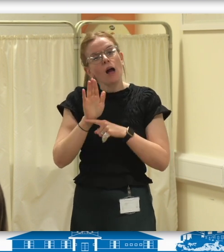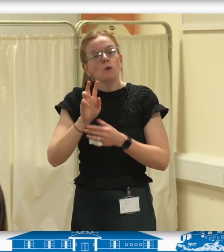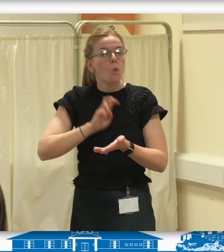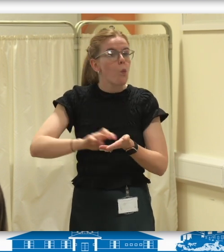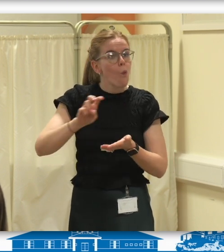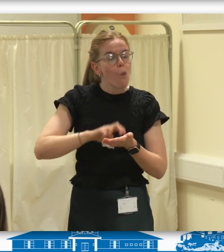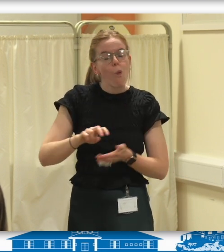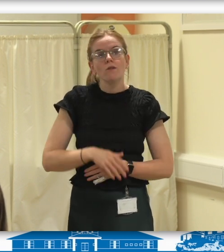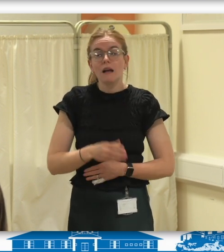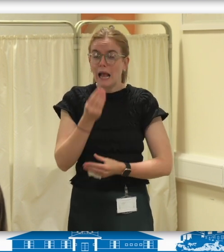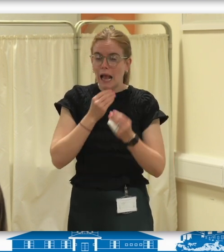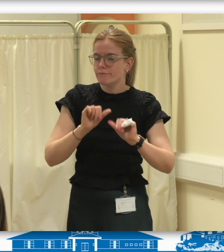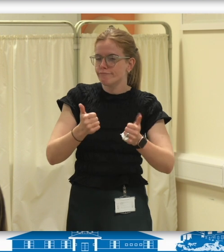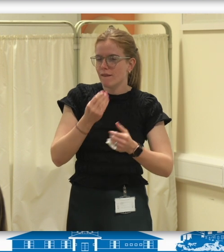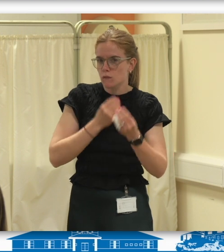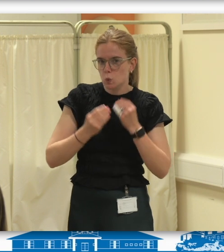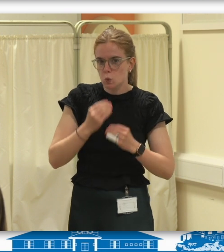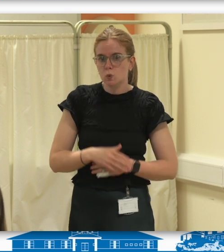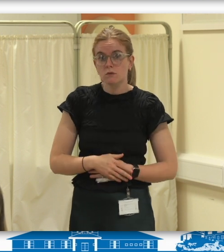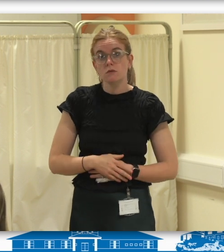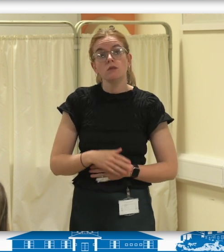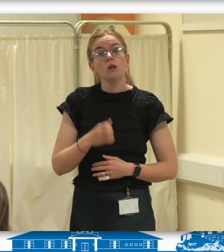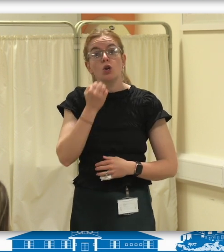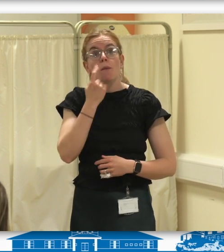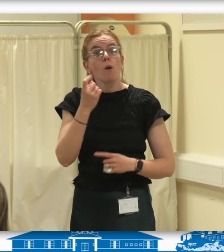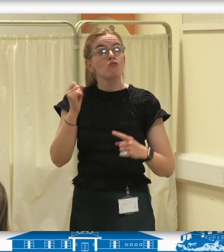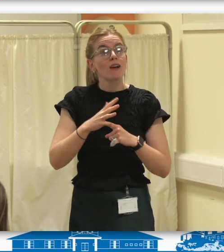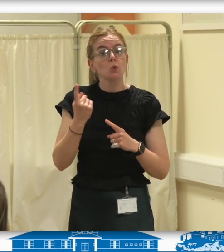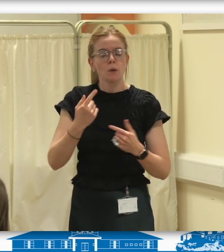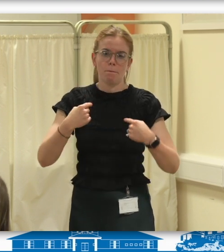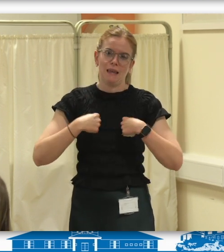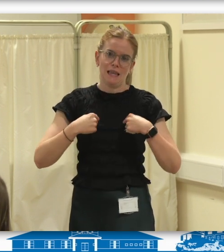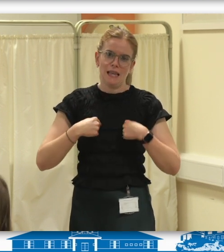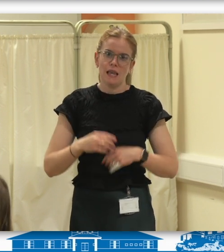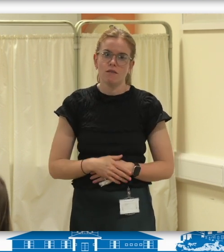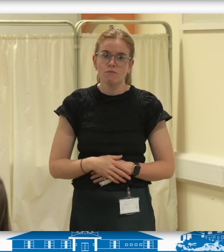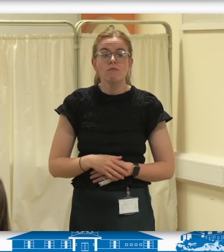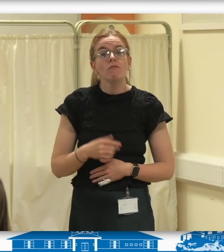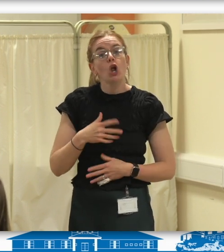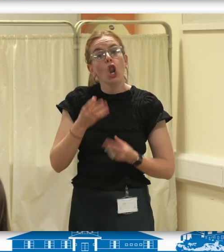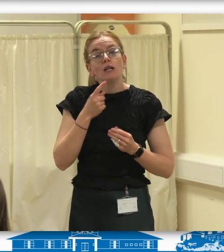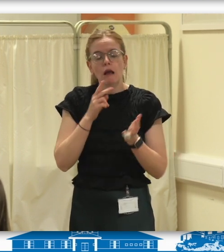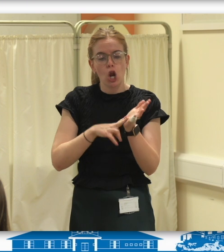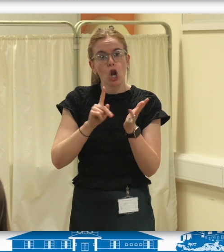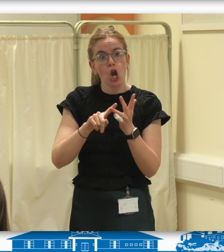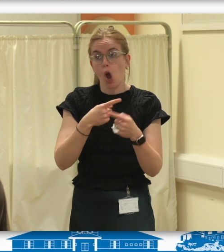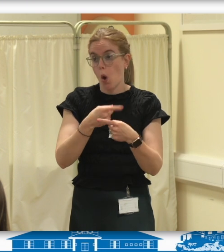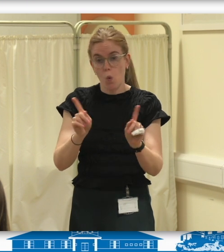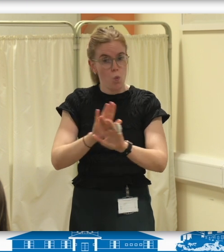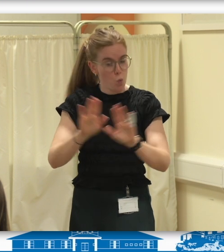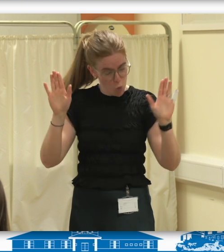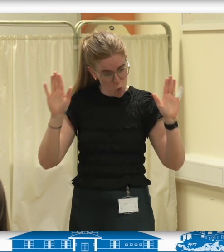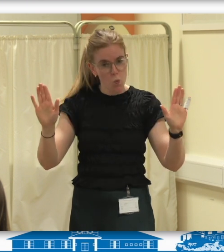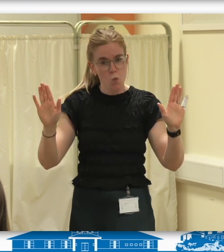stuff, putting myself first, learning to say no, healthy routines for sleep